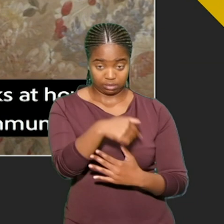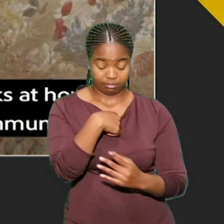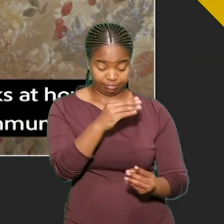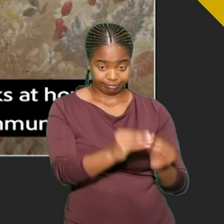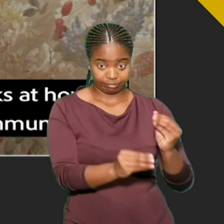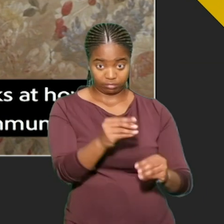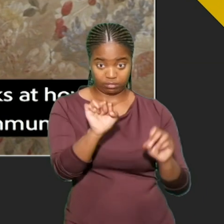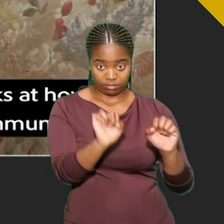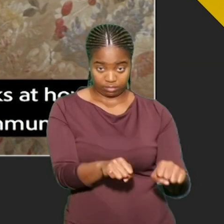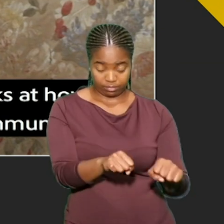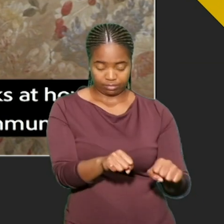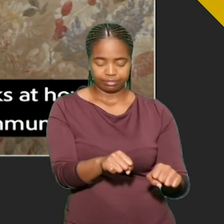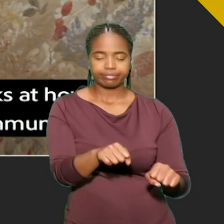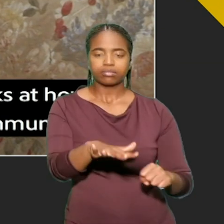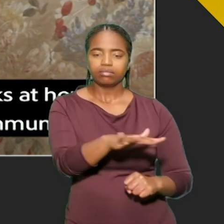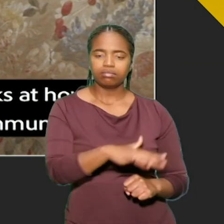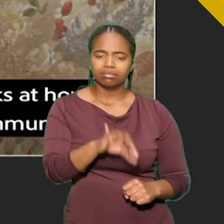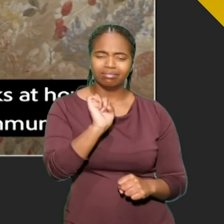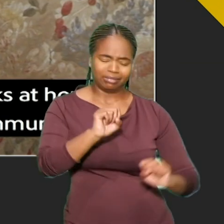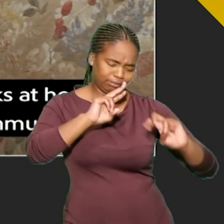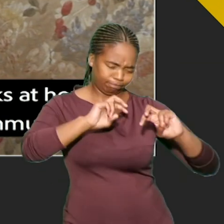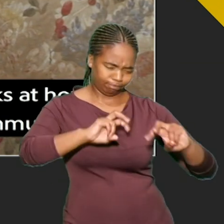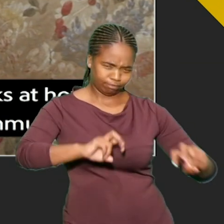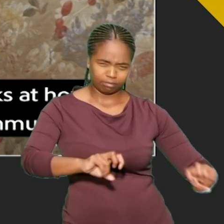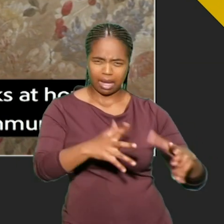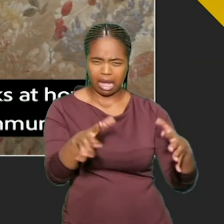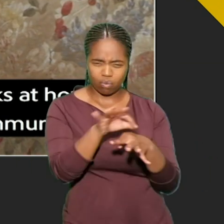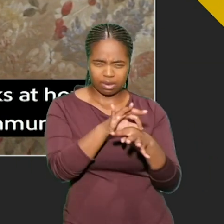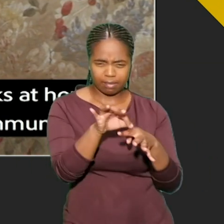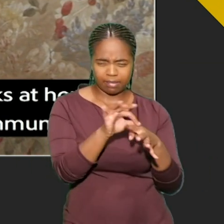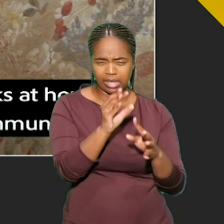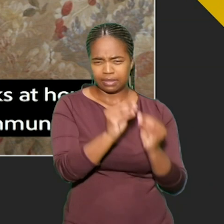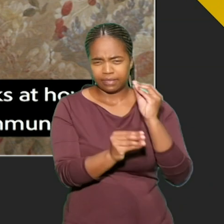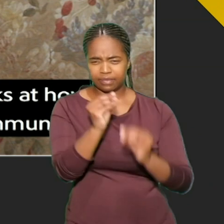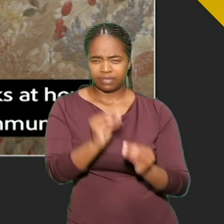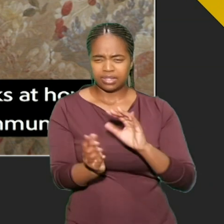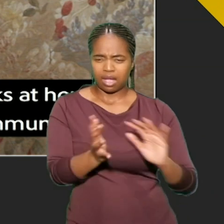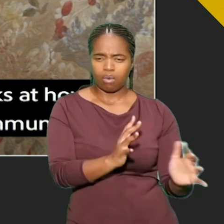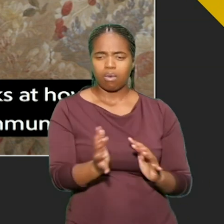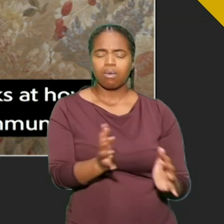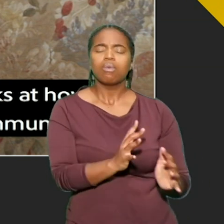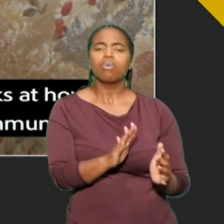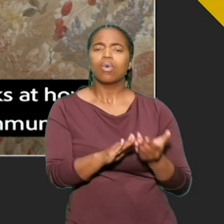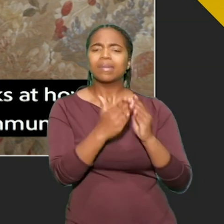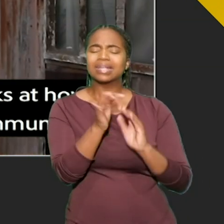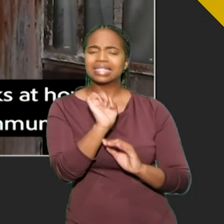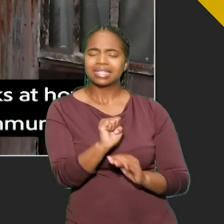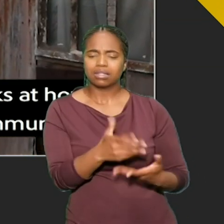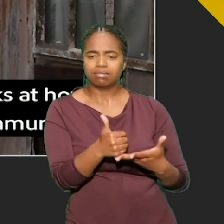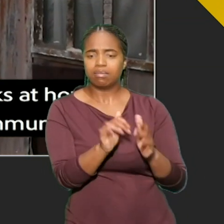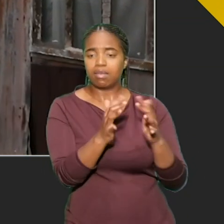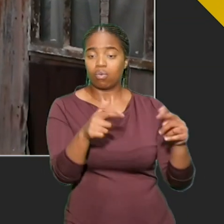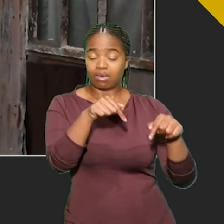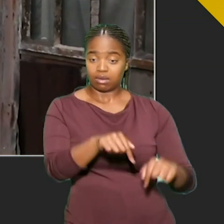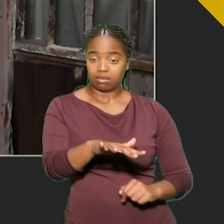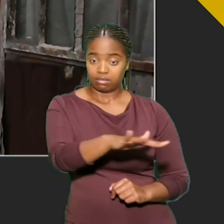ubalo lwabantu kunye ne-survey ejonga into yokokuba ingaba zingaphi na iinkonzo zikamasipala ezinceda uluntu apha